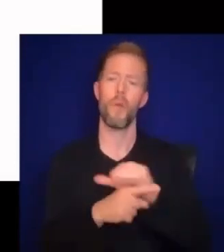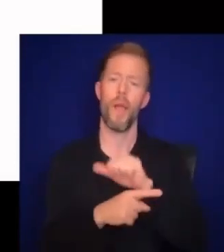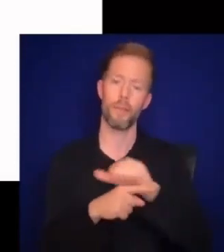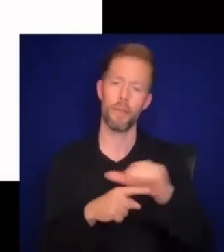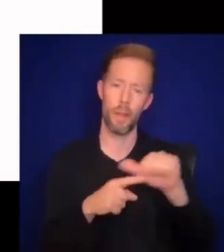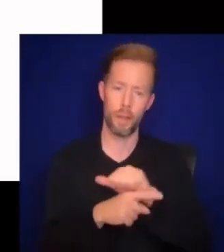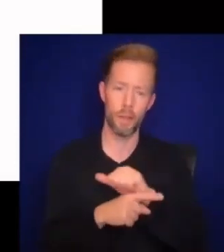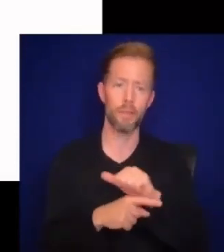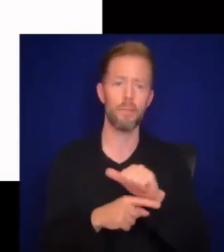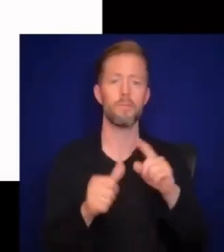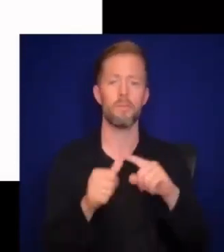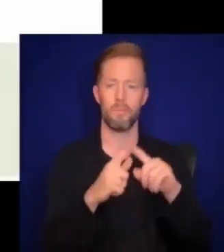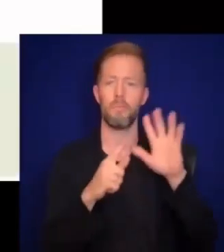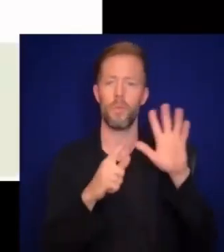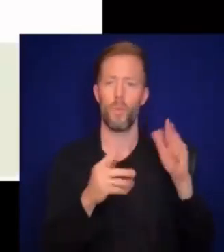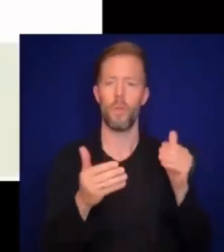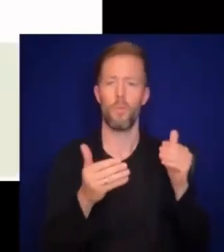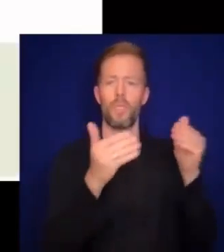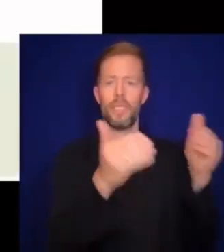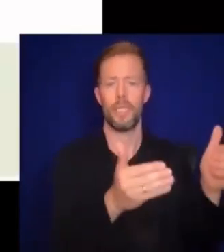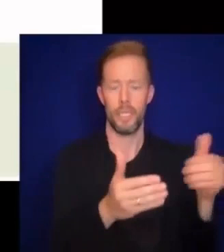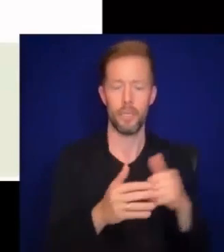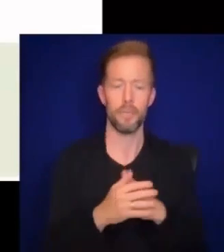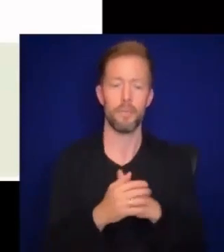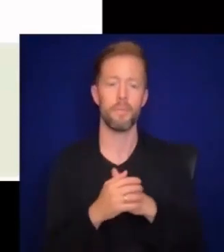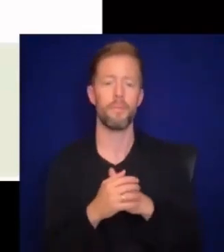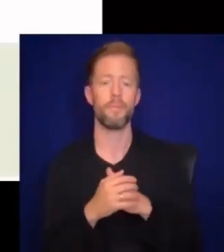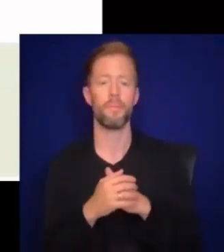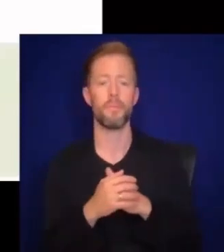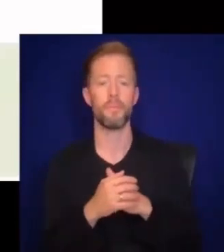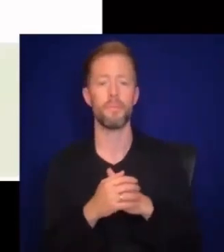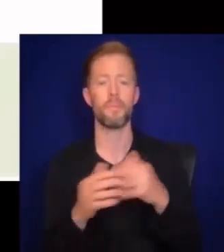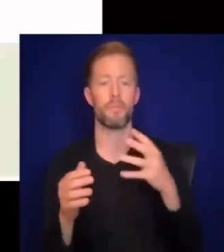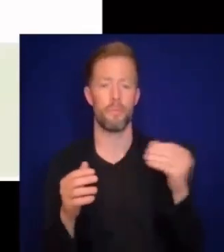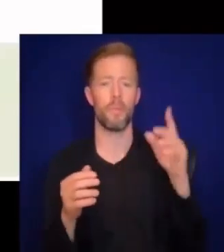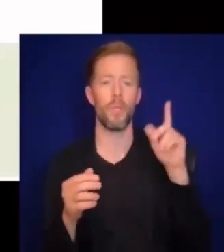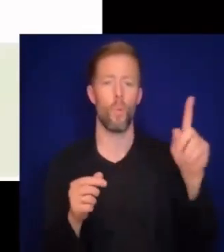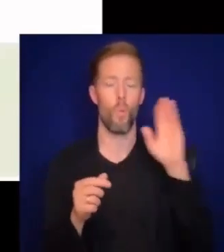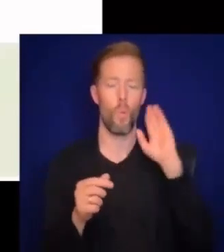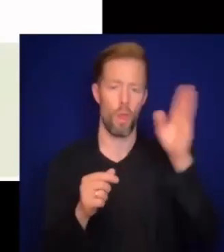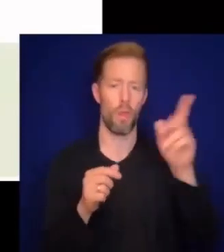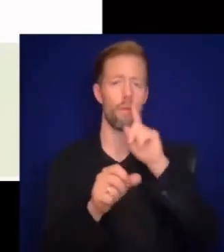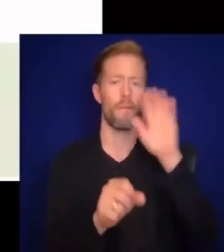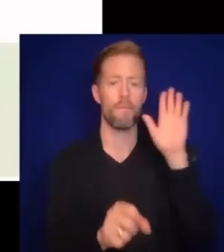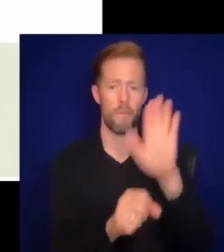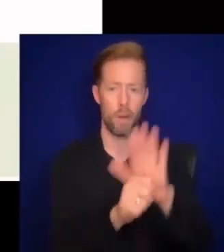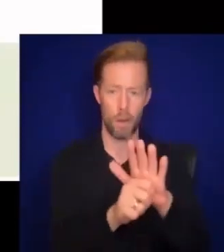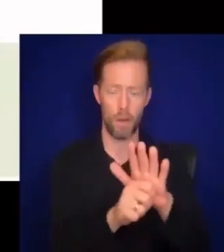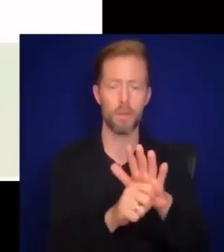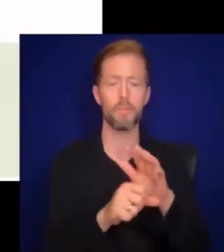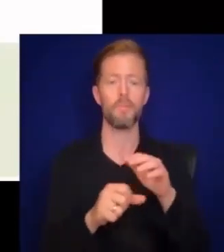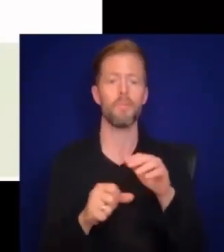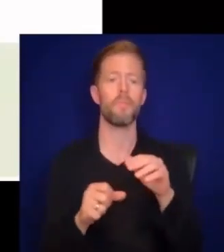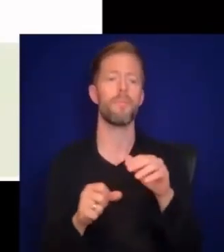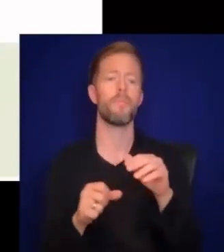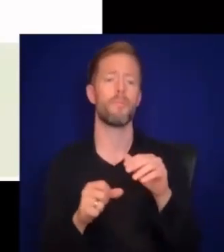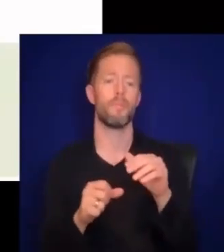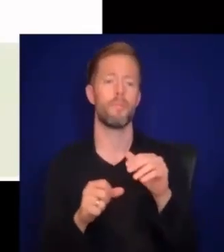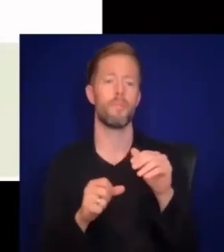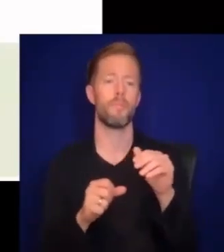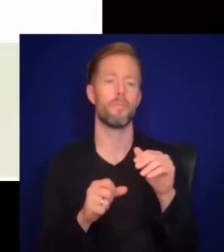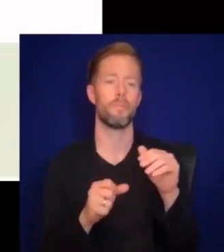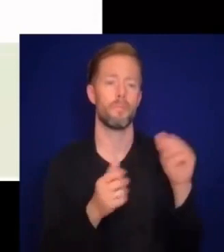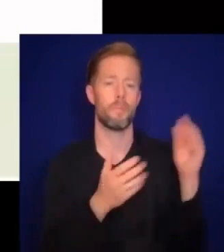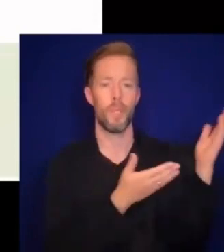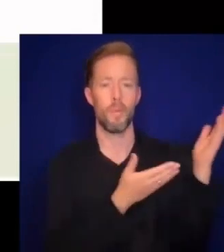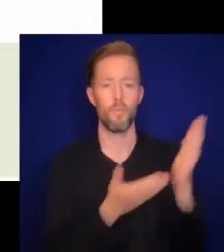is practical, and then we are going to proceed. And of course, we are going to confirm and bringing